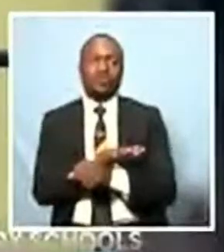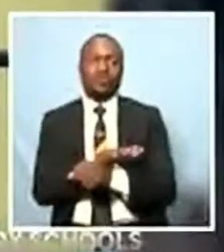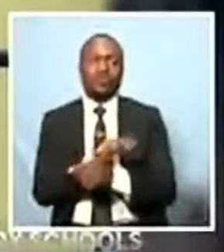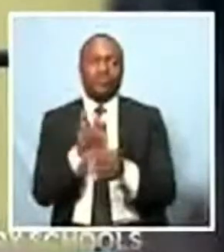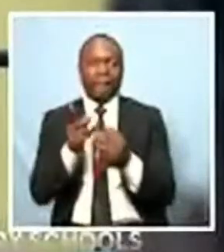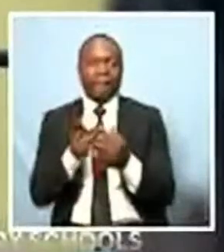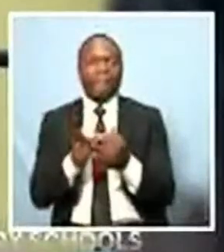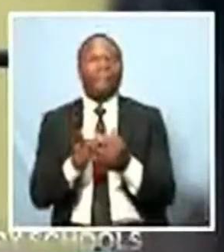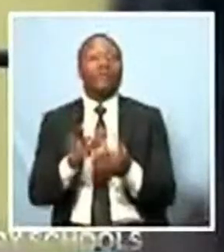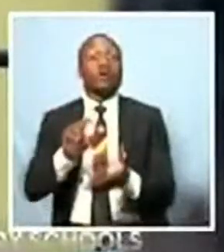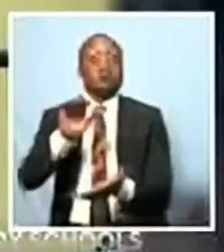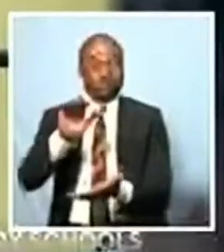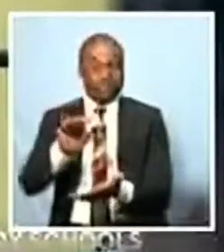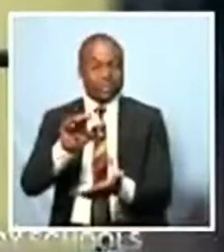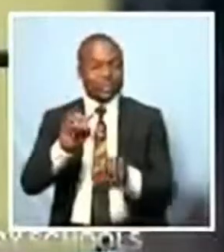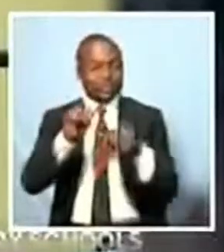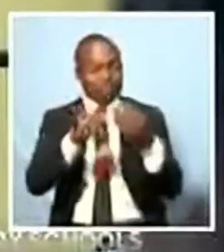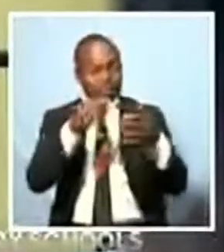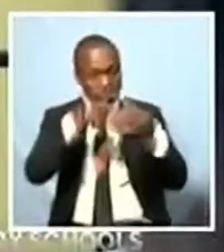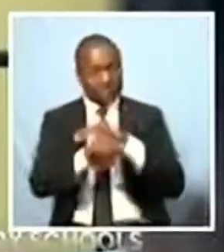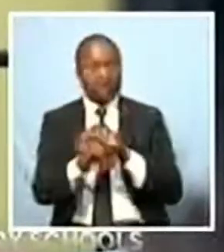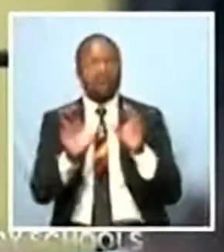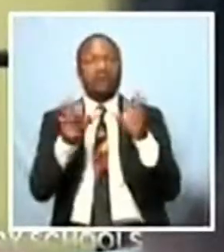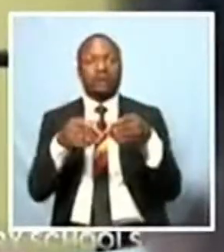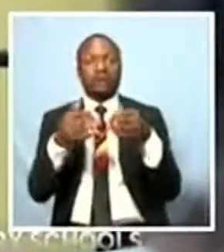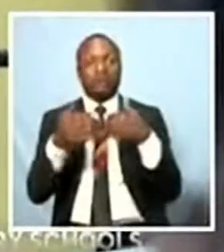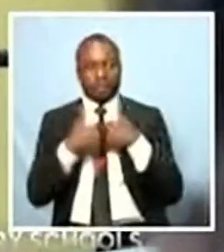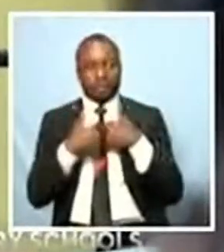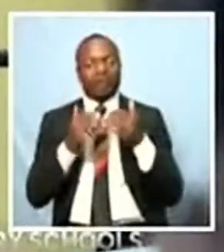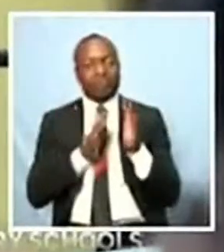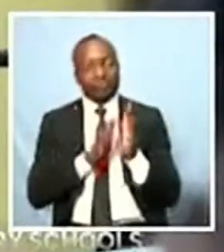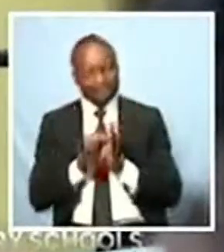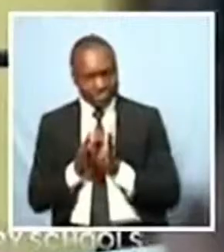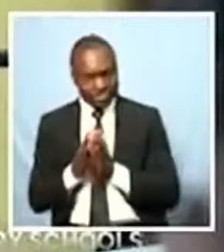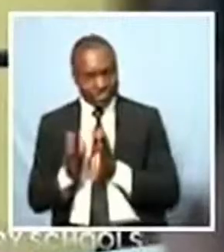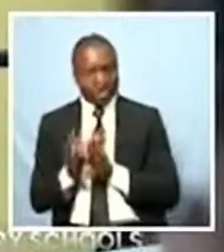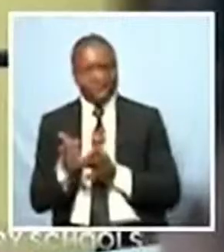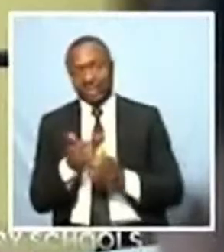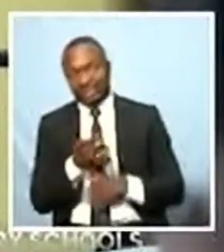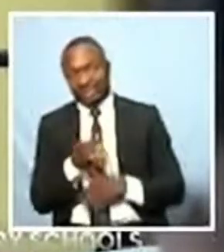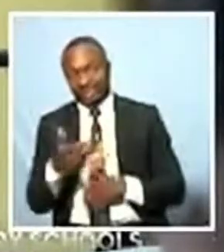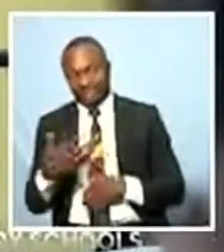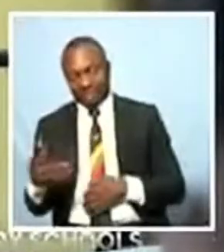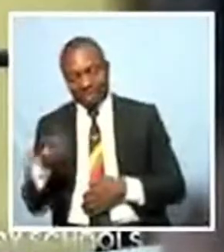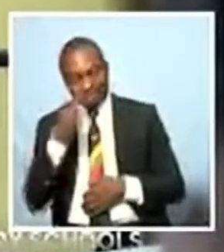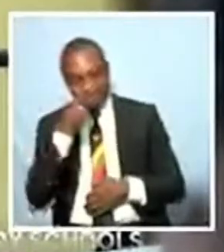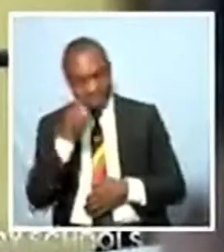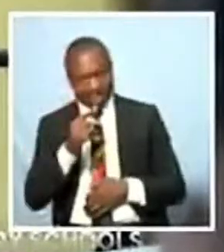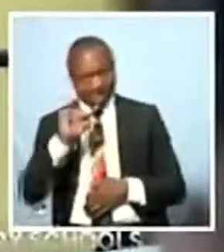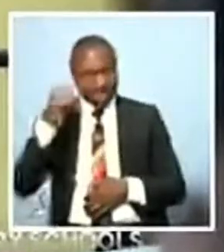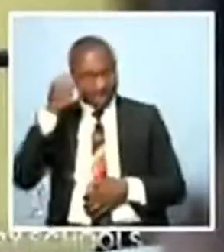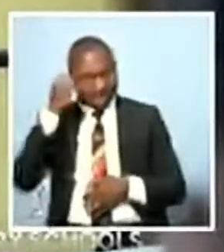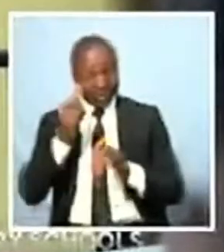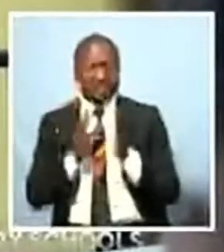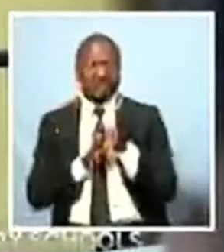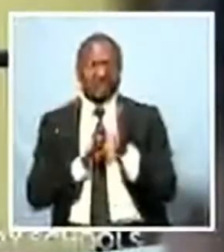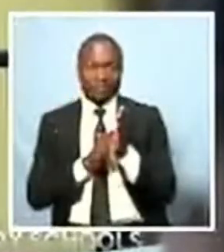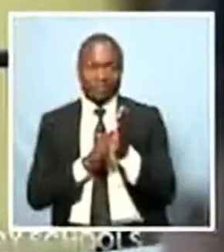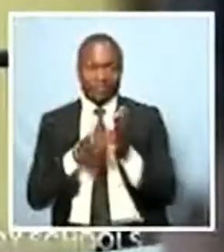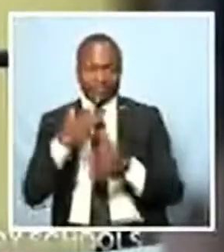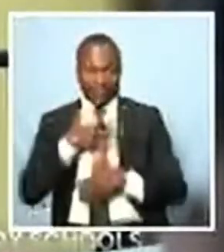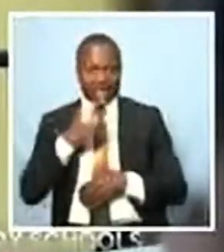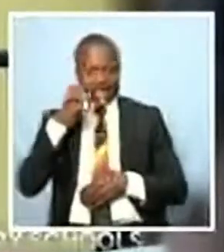When you go in the class, you have planned. The other thing I have noticed in government schools from